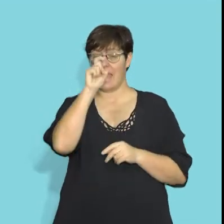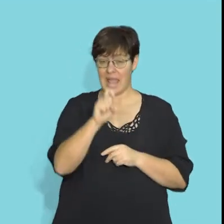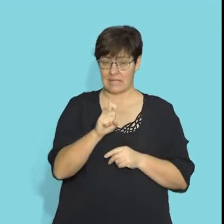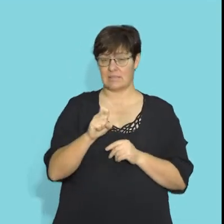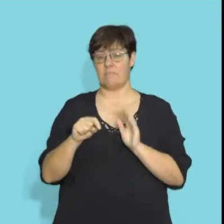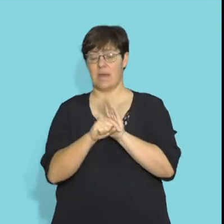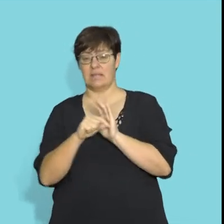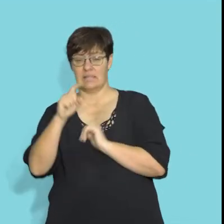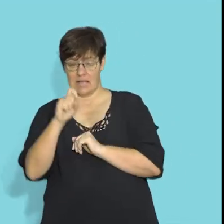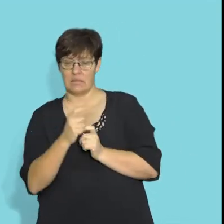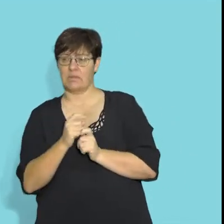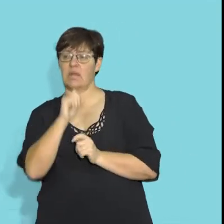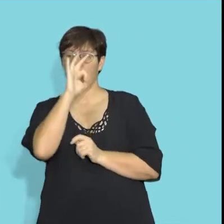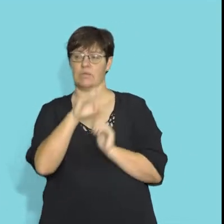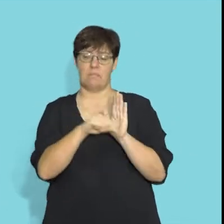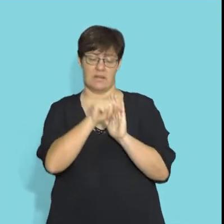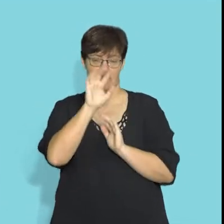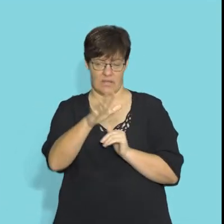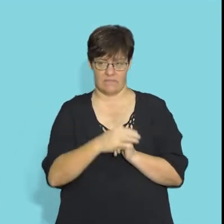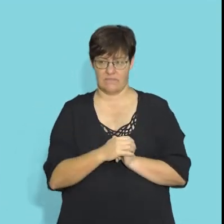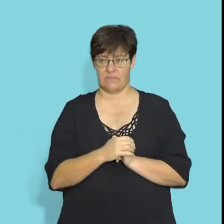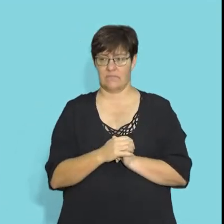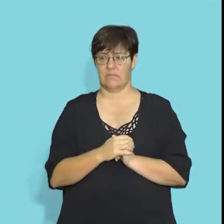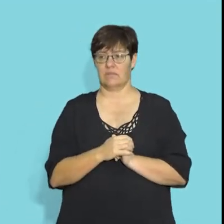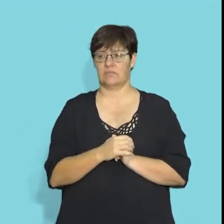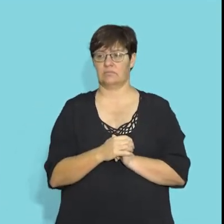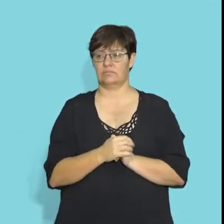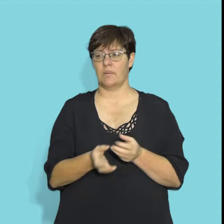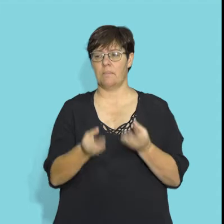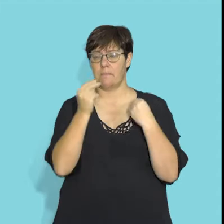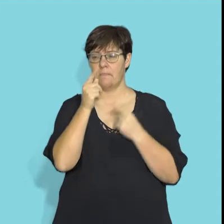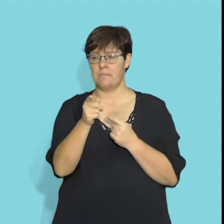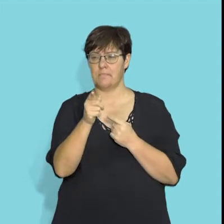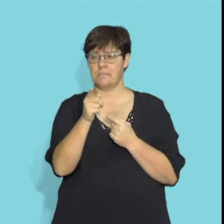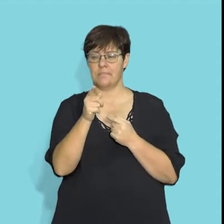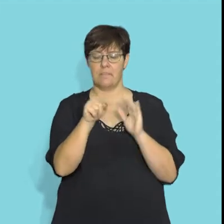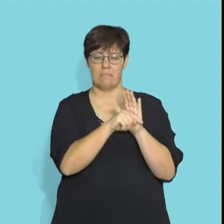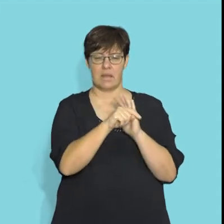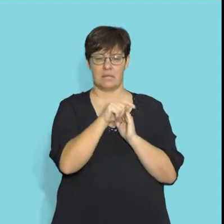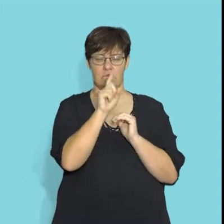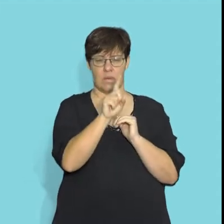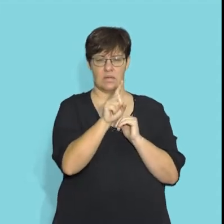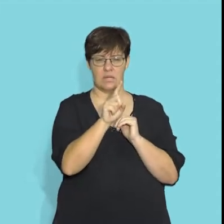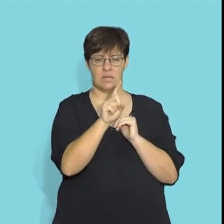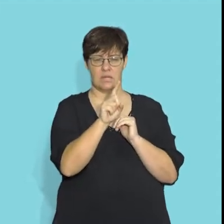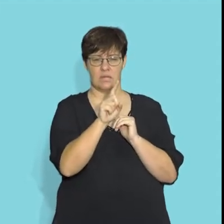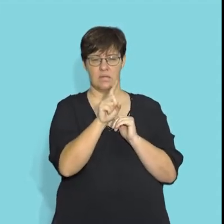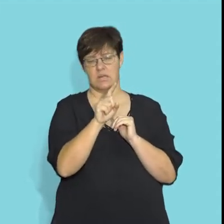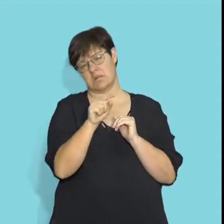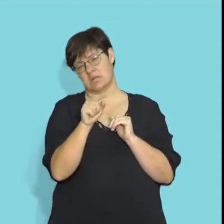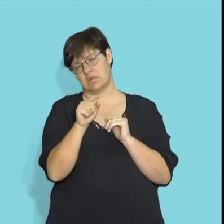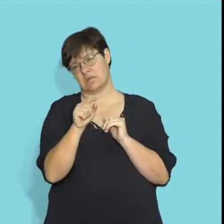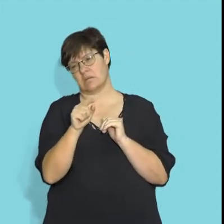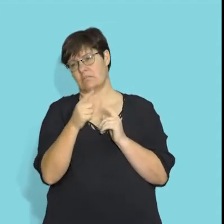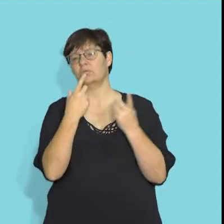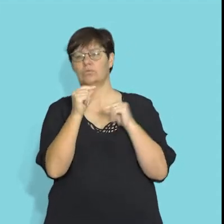x value, 3 minus 5. And what I get here, minus 1 minus 3. Let's actually